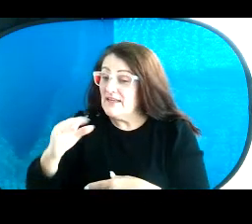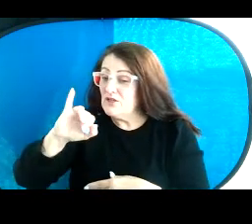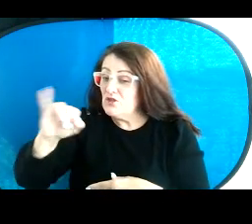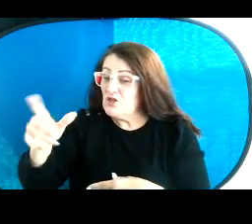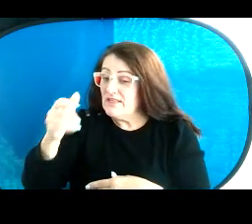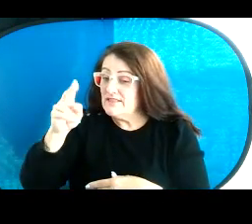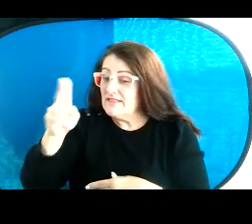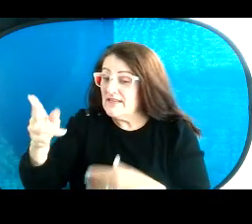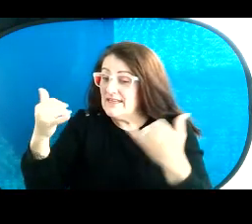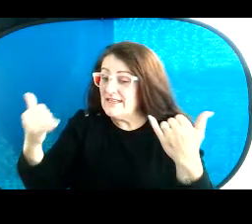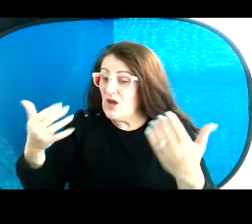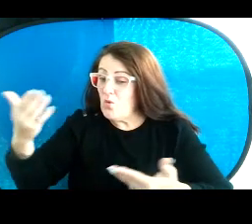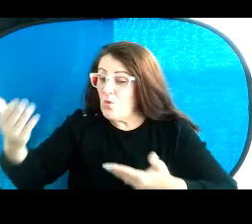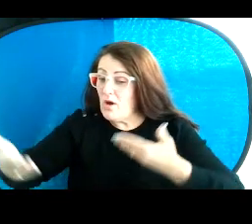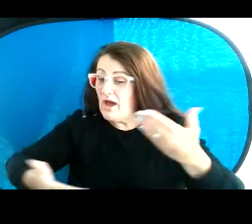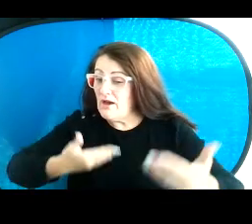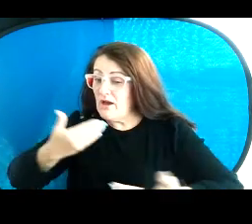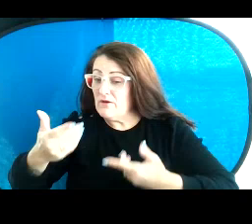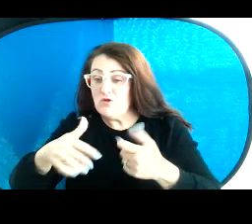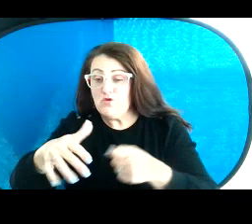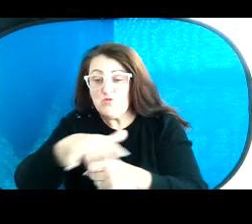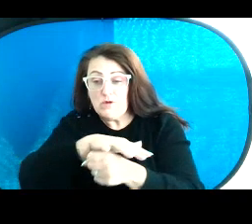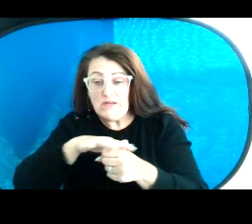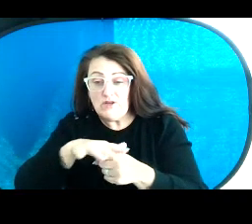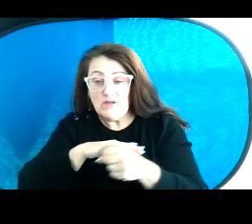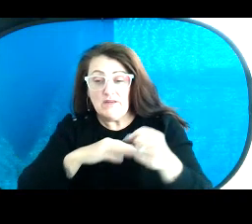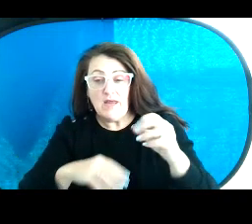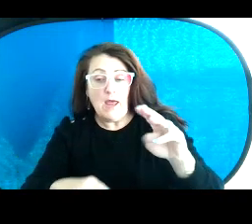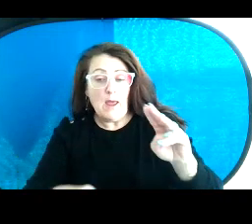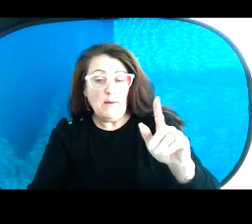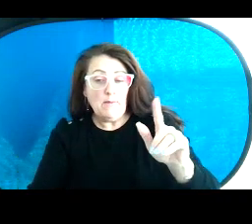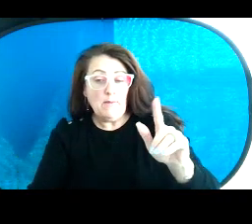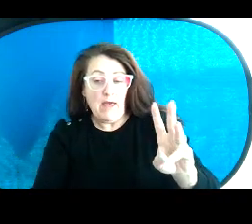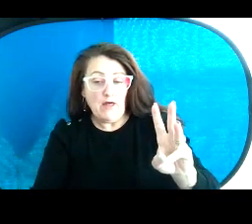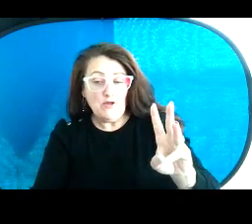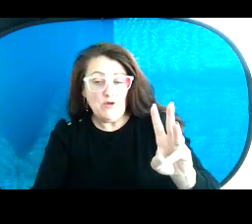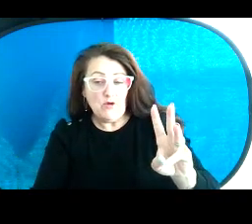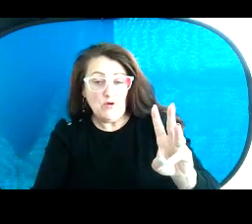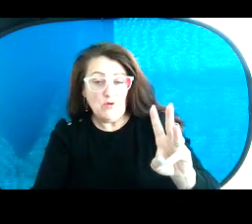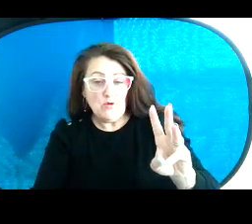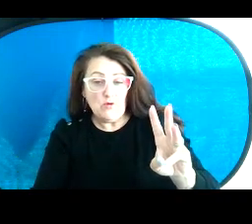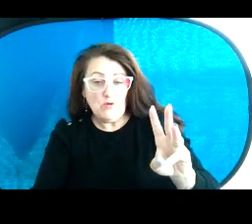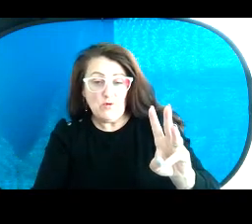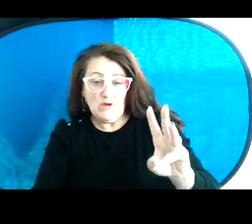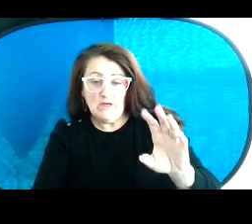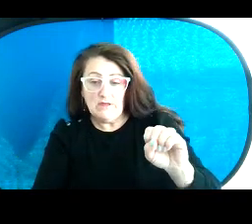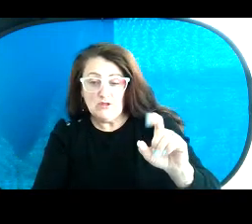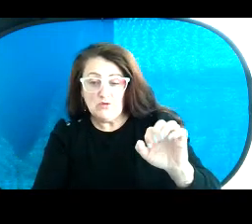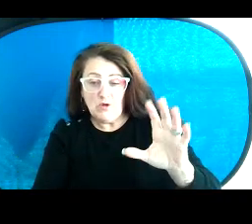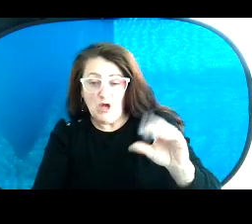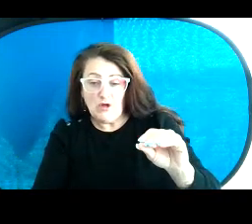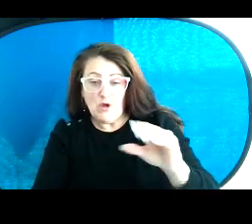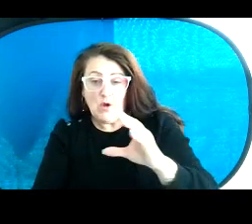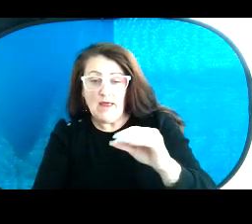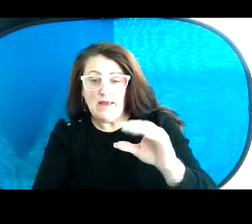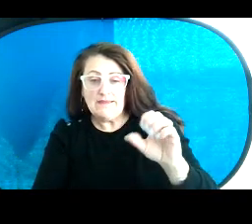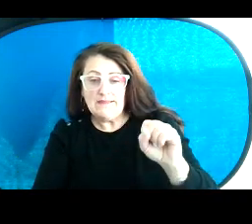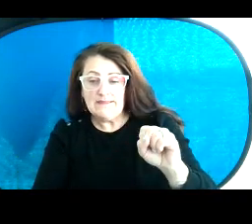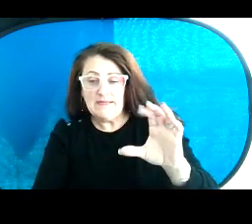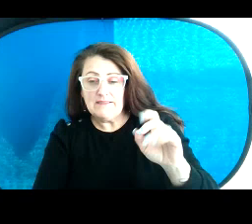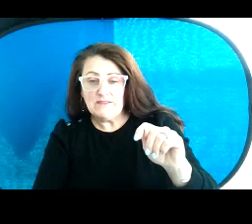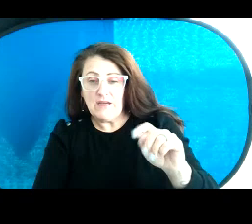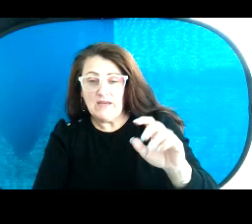to the Welcome to the Region, and I'd like to welcome up Matthew Serrato and Scott Silveria. So happy to